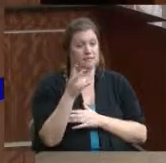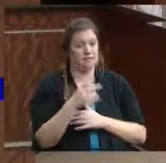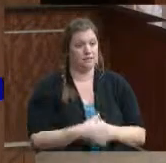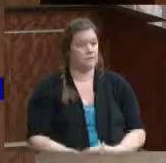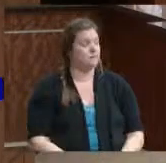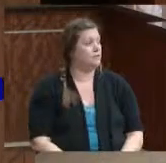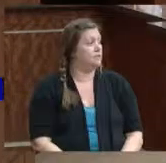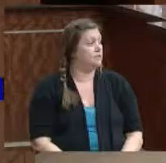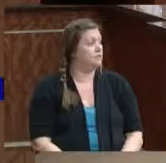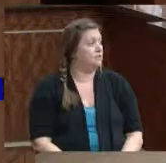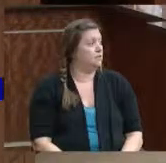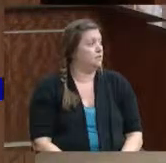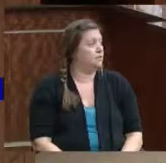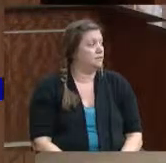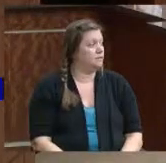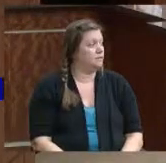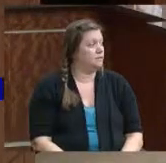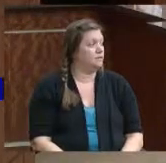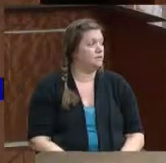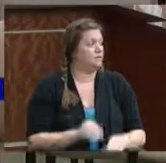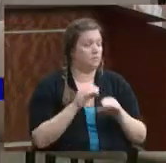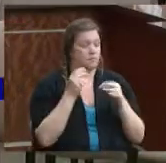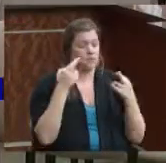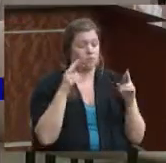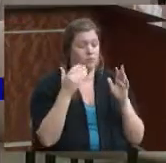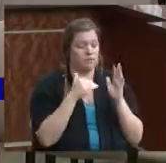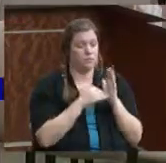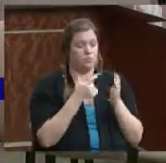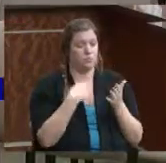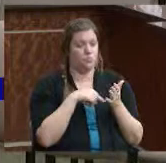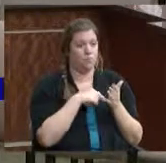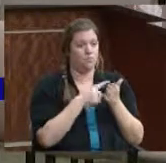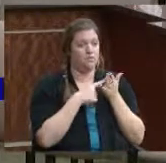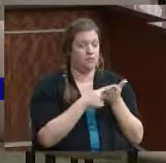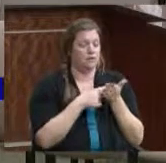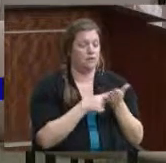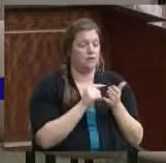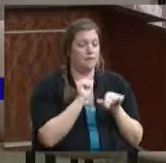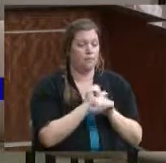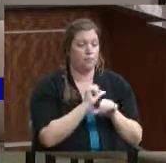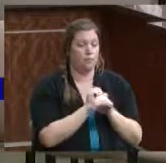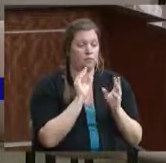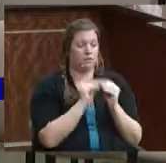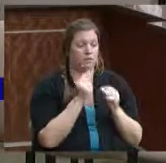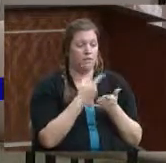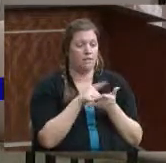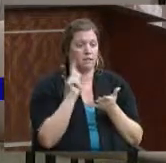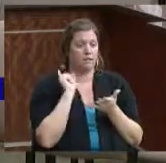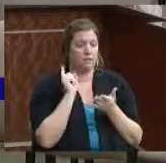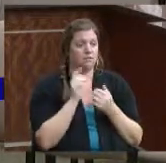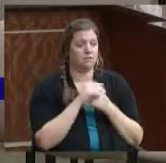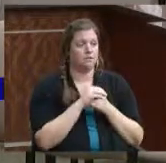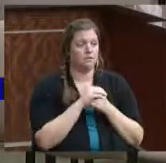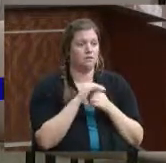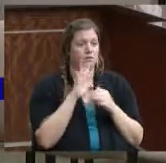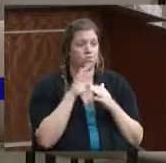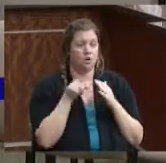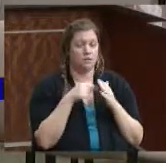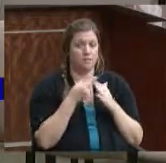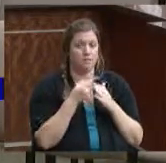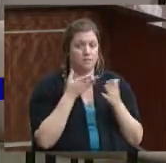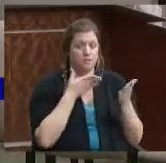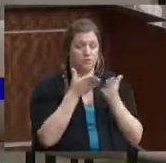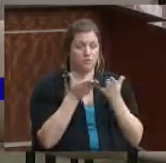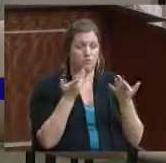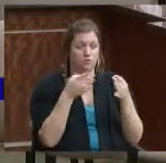8:17. Ms. Saylor. Mr. President, again, we discussed this at the work session last week. This ordinance serves